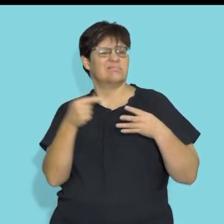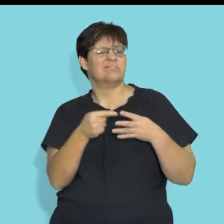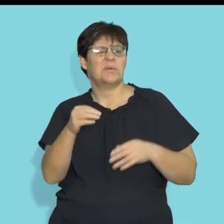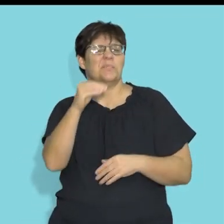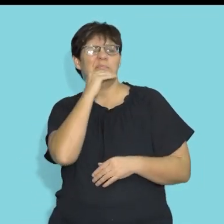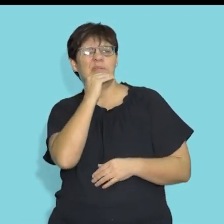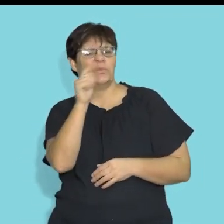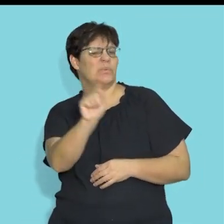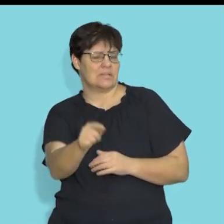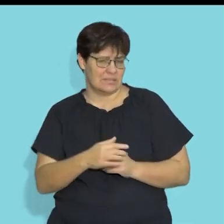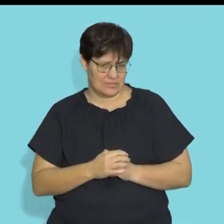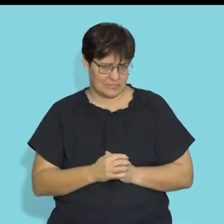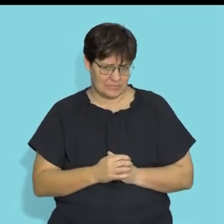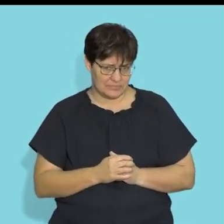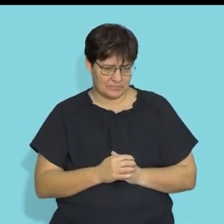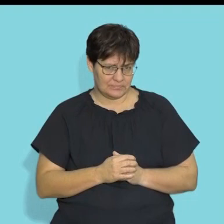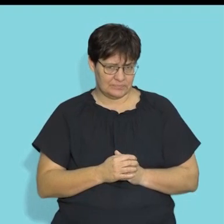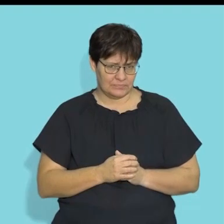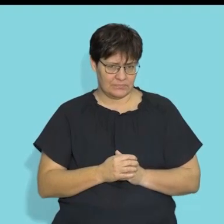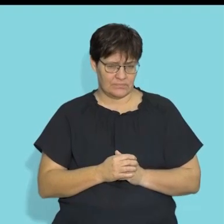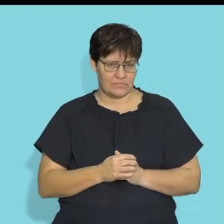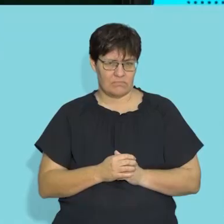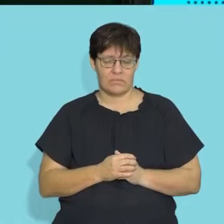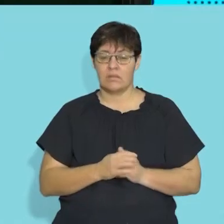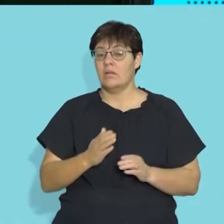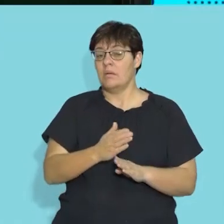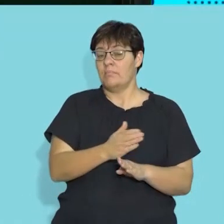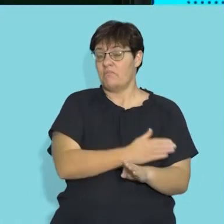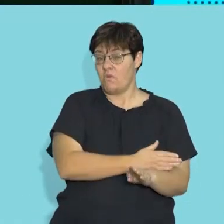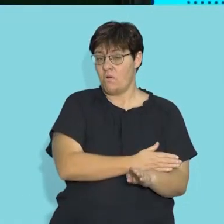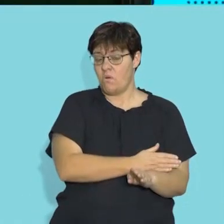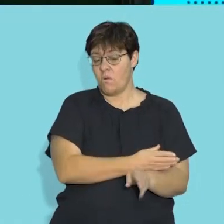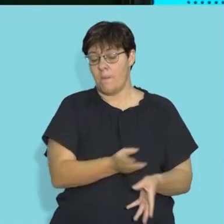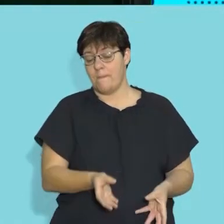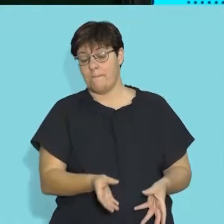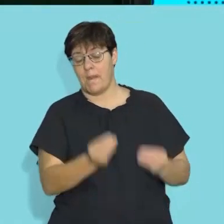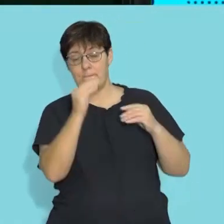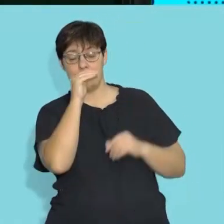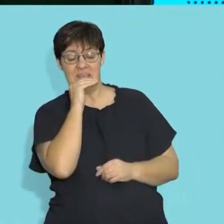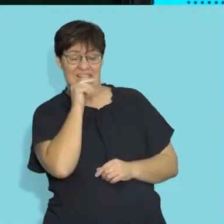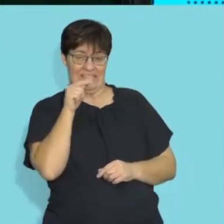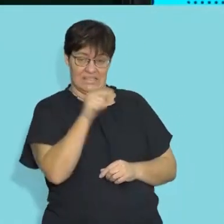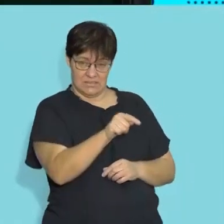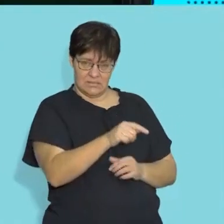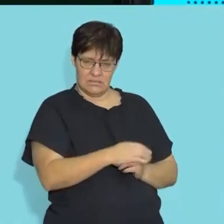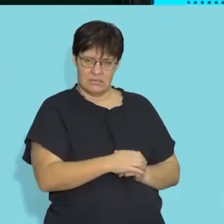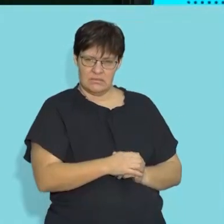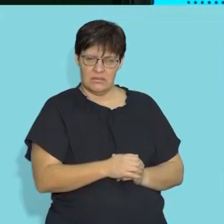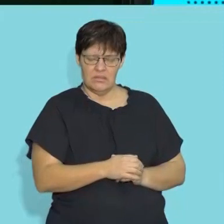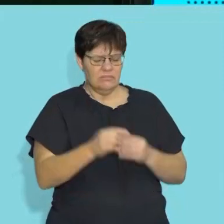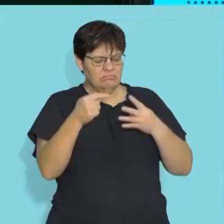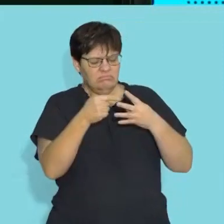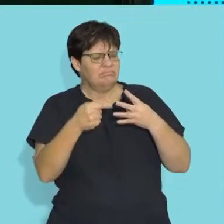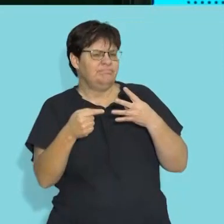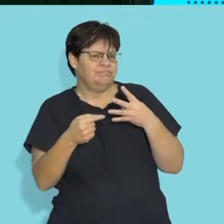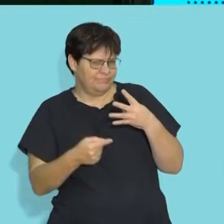to get to the definition of chemical equilibrium. Now, before we can get to the definition of chemical equilibrium, there's a